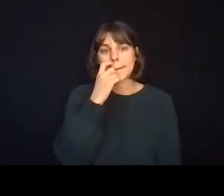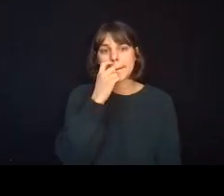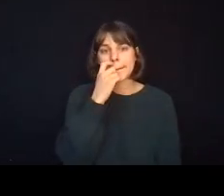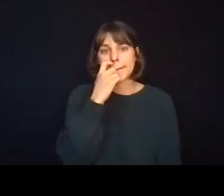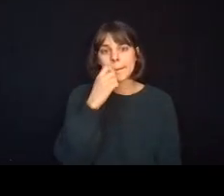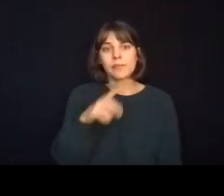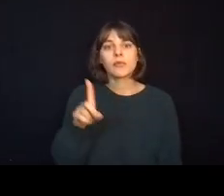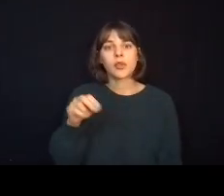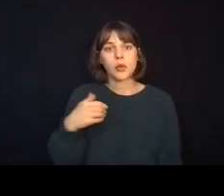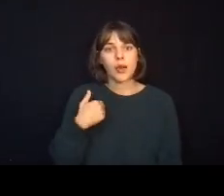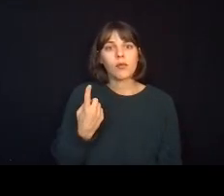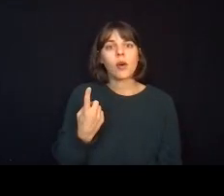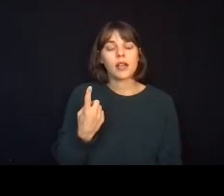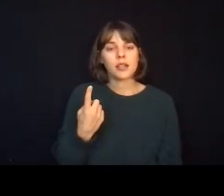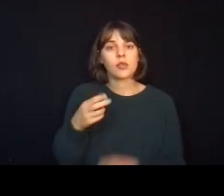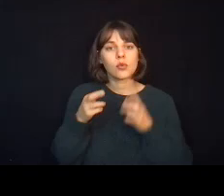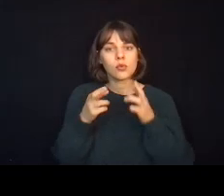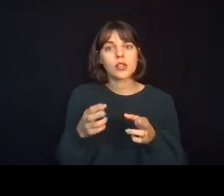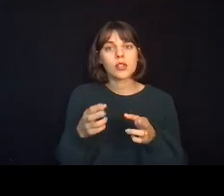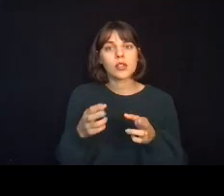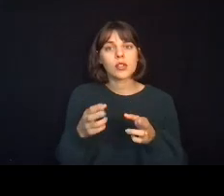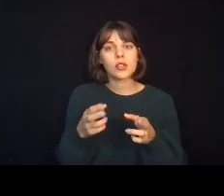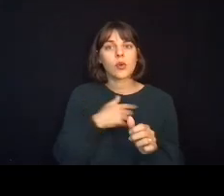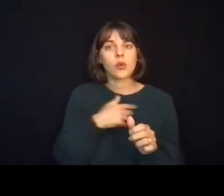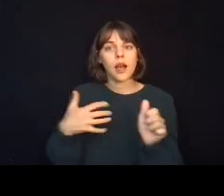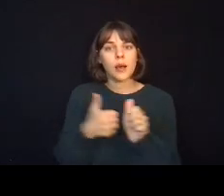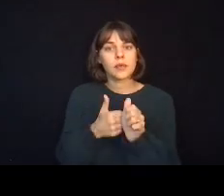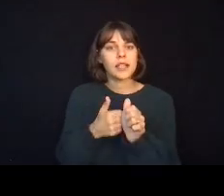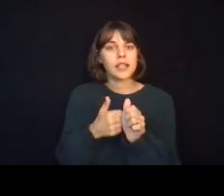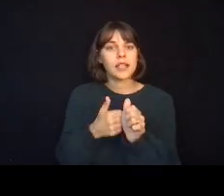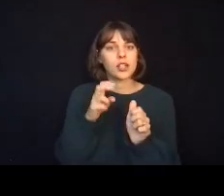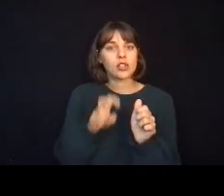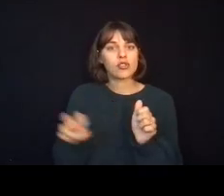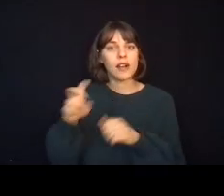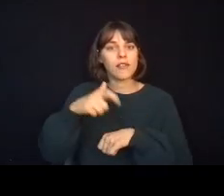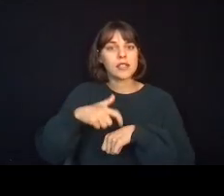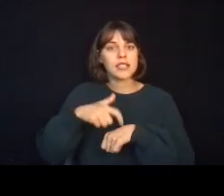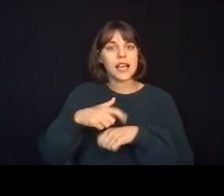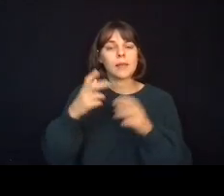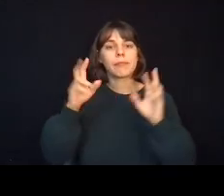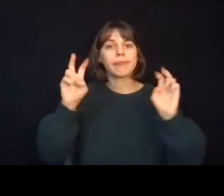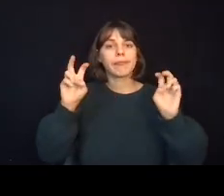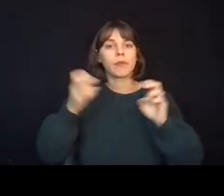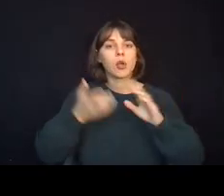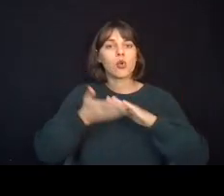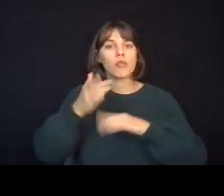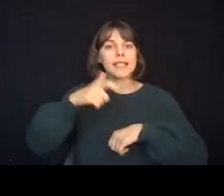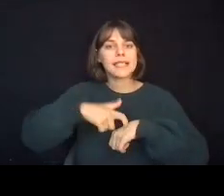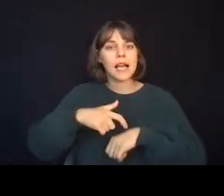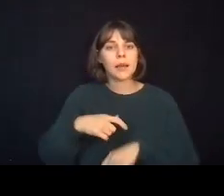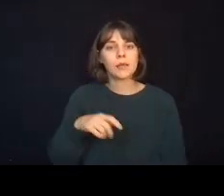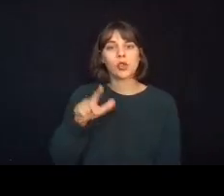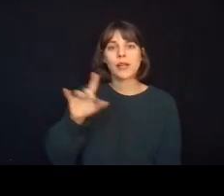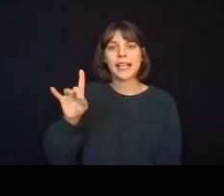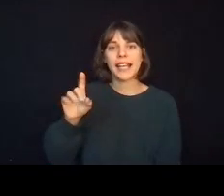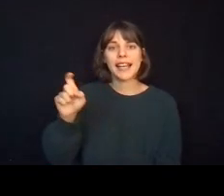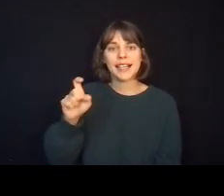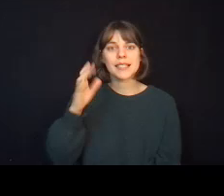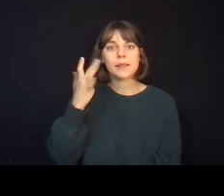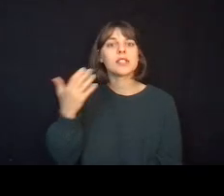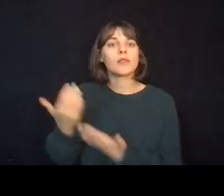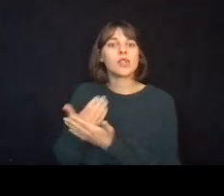We do have one route where we updated the travel time, or what we call the run times, and that's the 28X because of the new